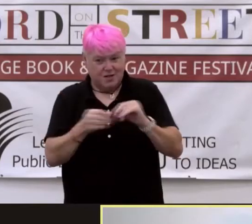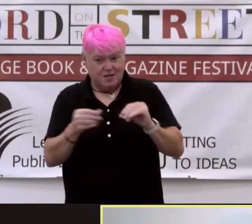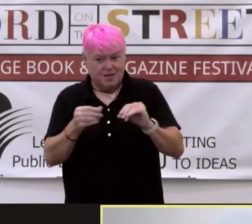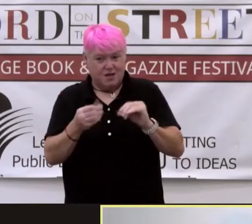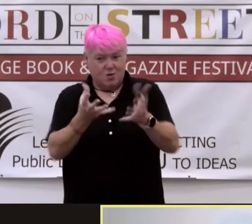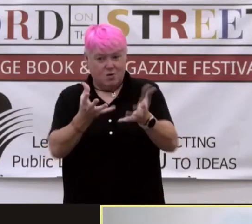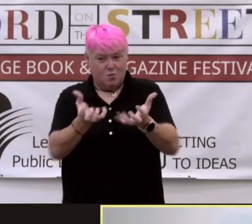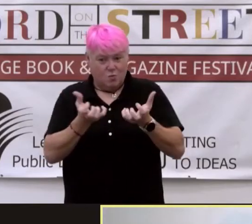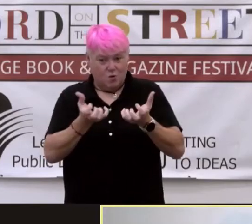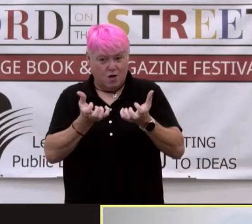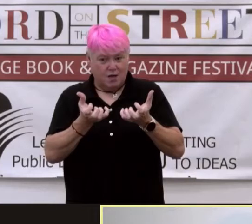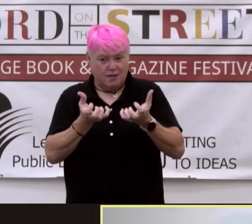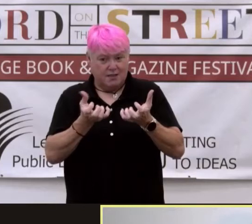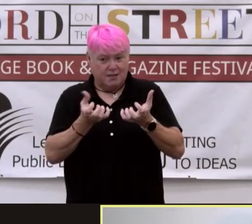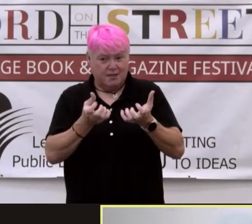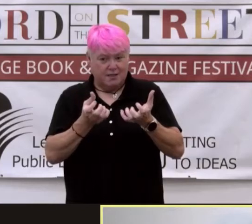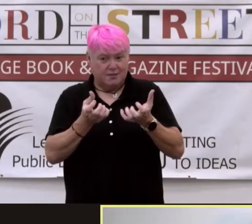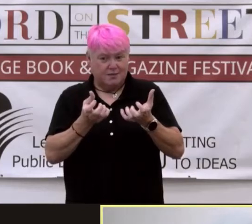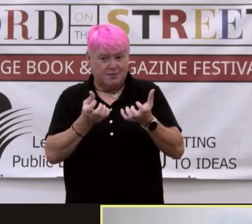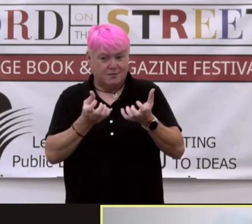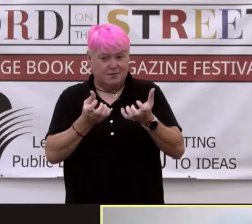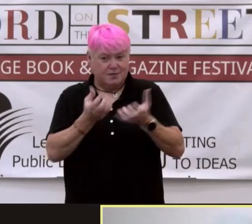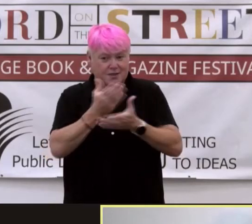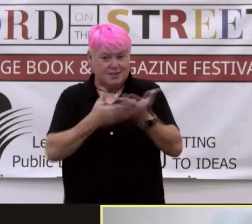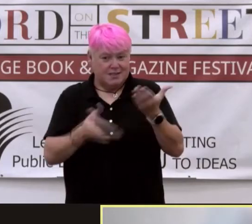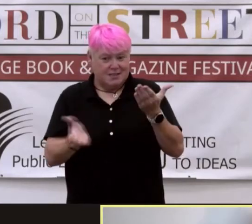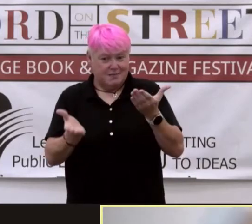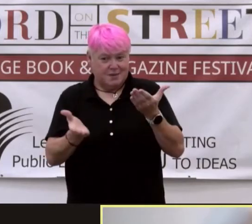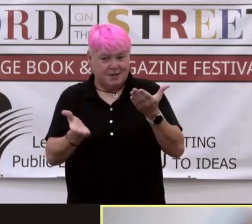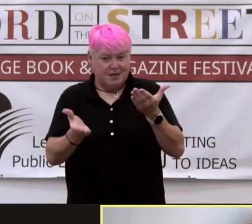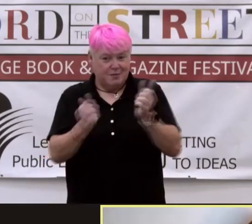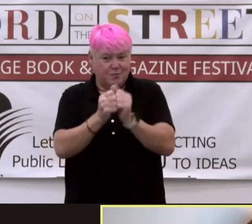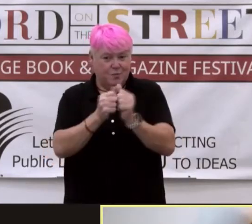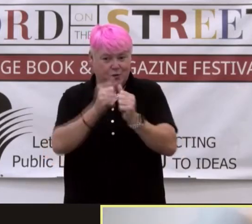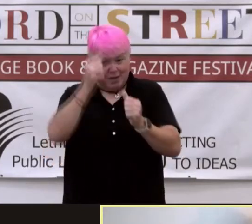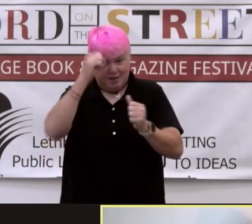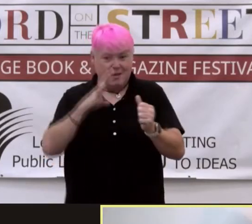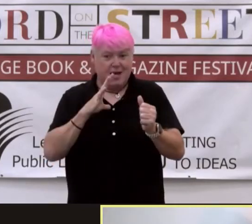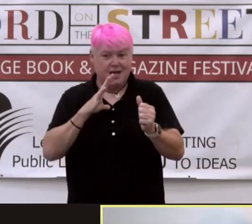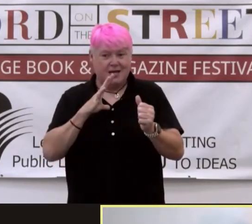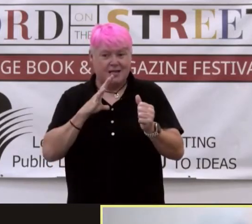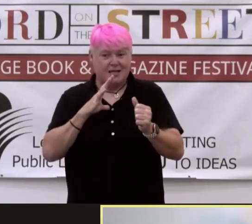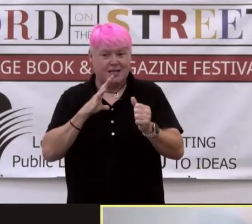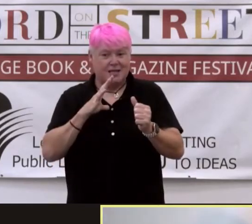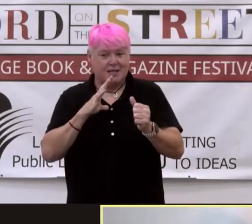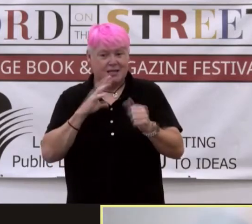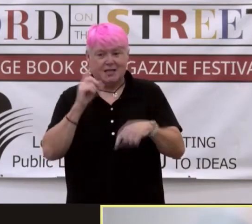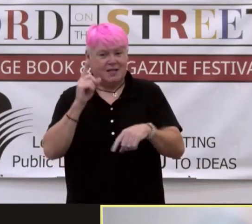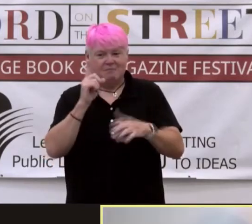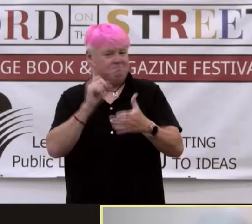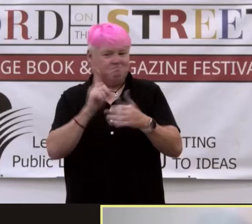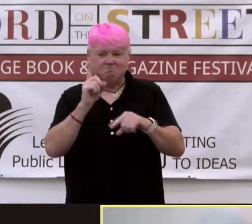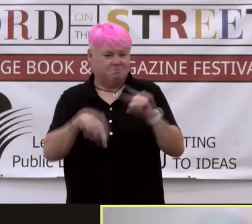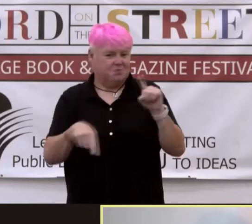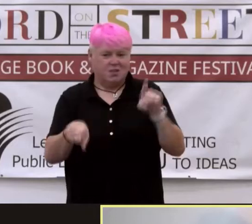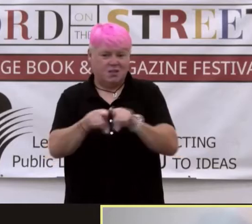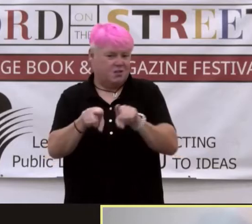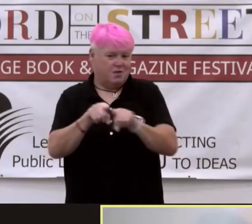offshoot into something that featured a man. Crimes. And I couldn't agree to that. We got some people